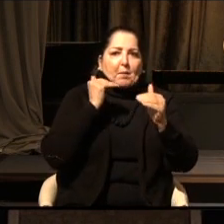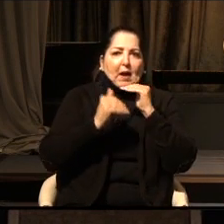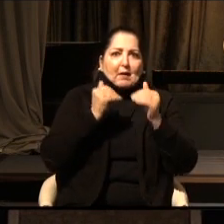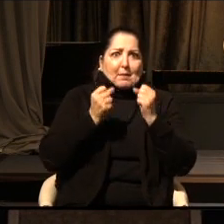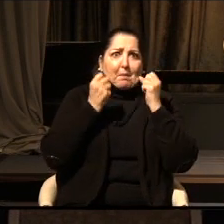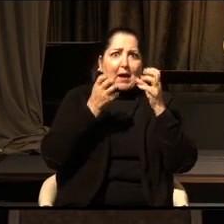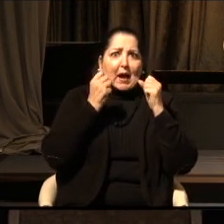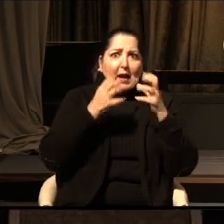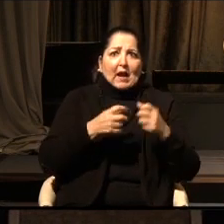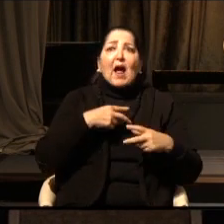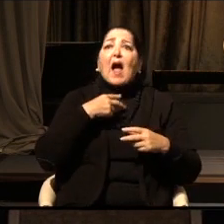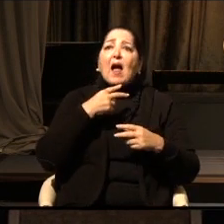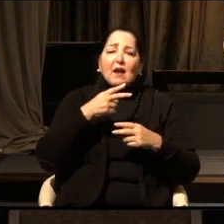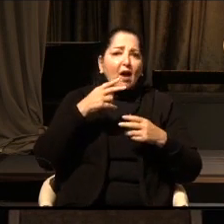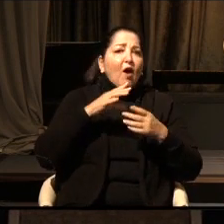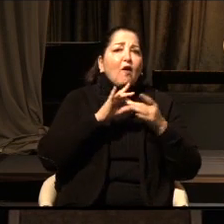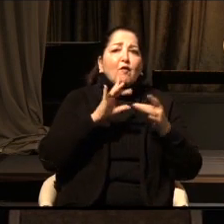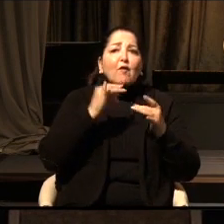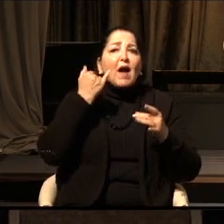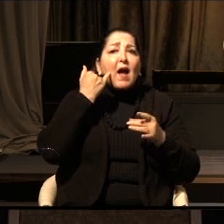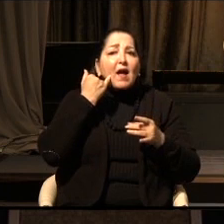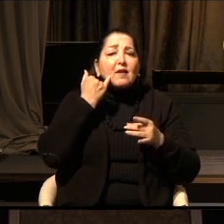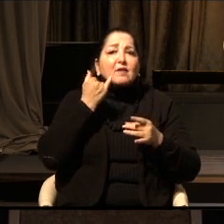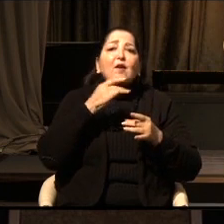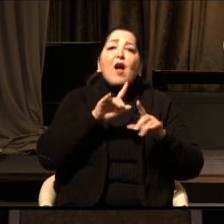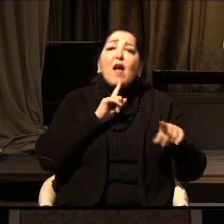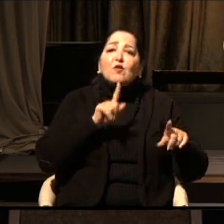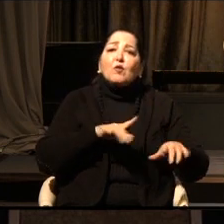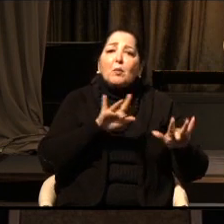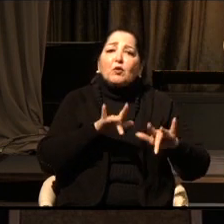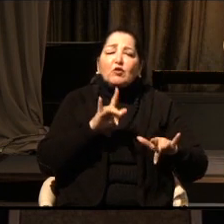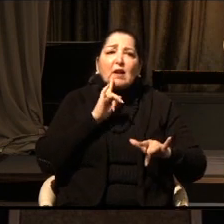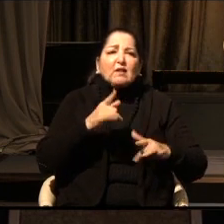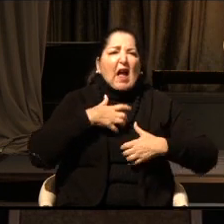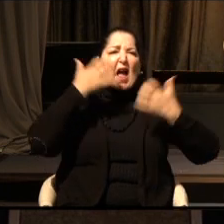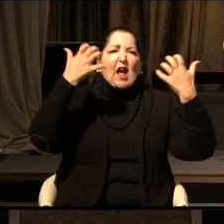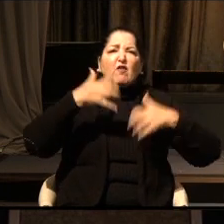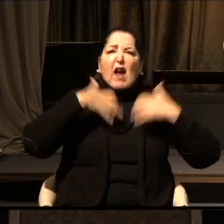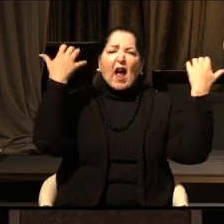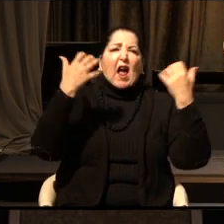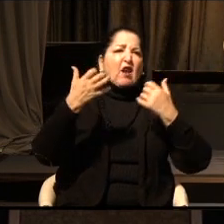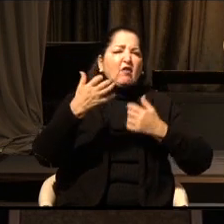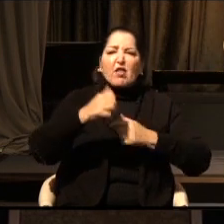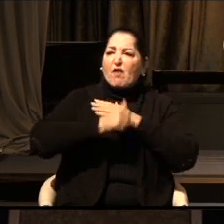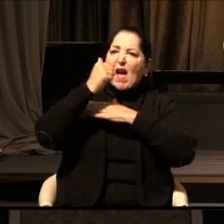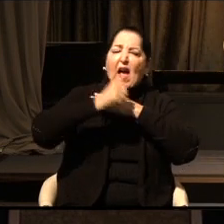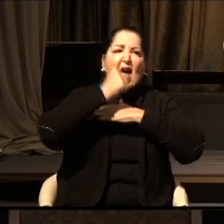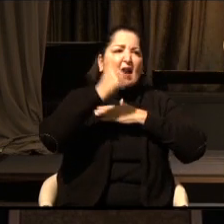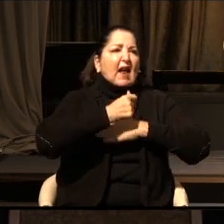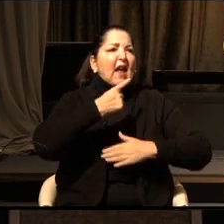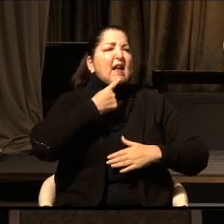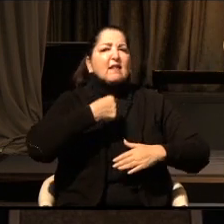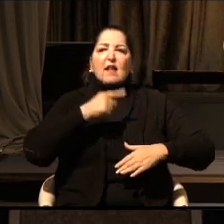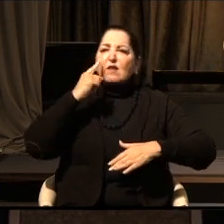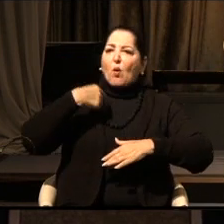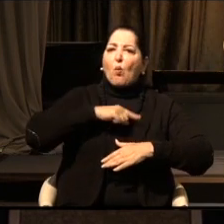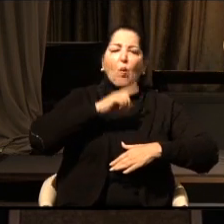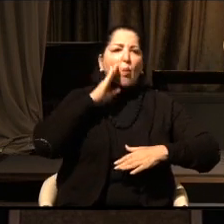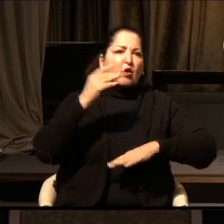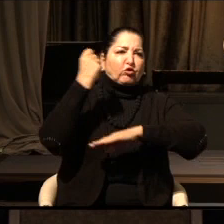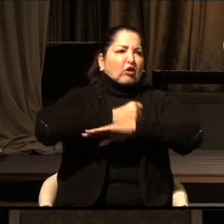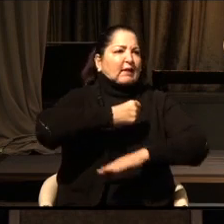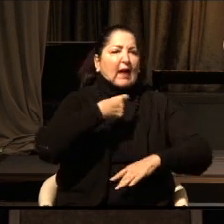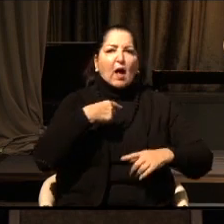residents threatening to protest and shut us down. He was furious that all of our artists were Black and